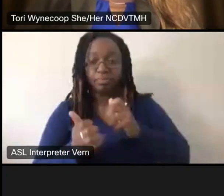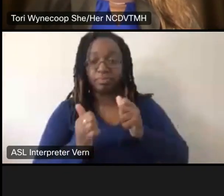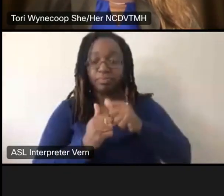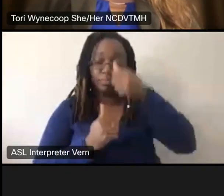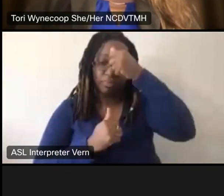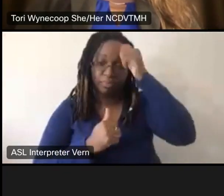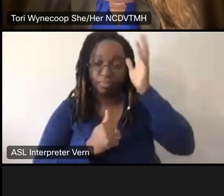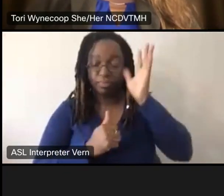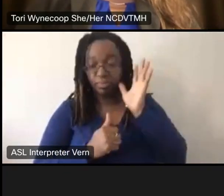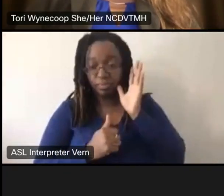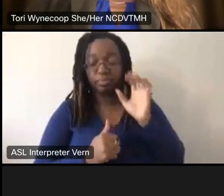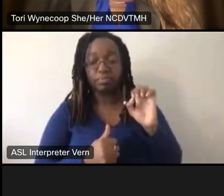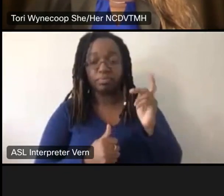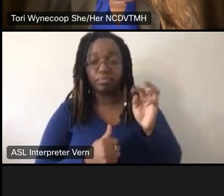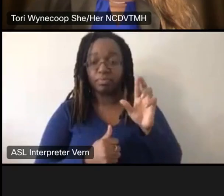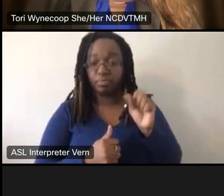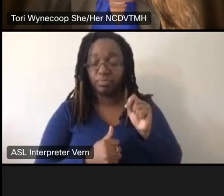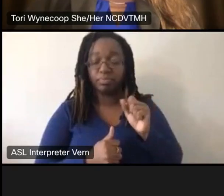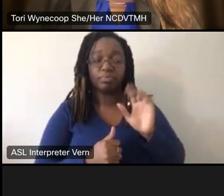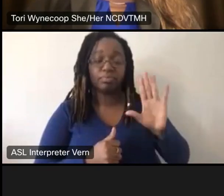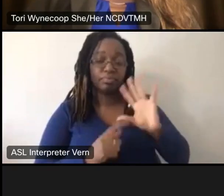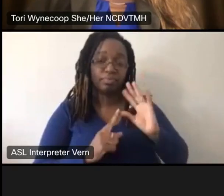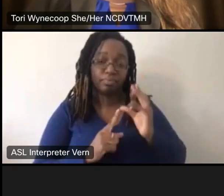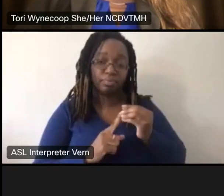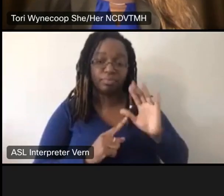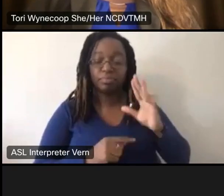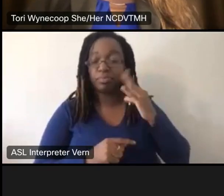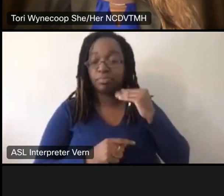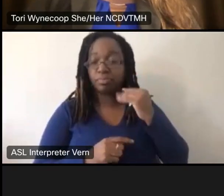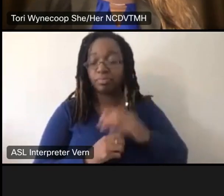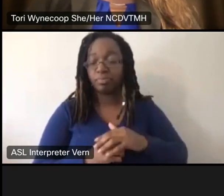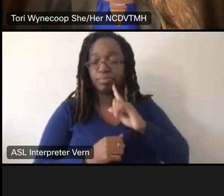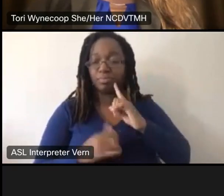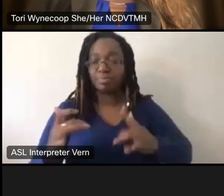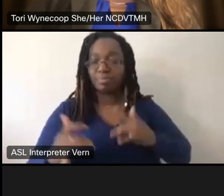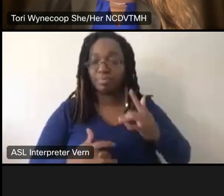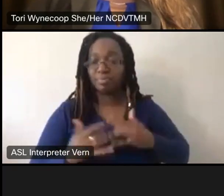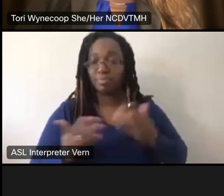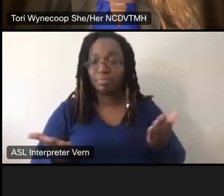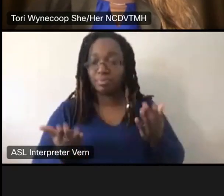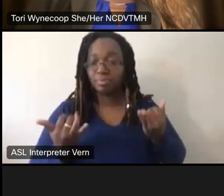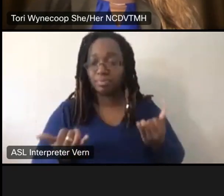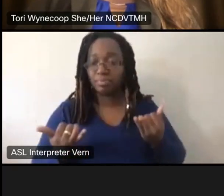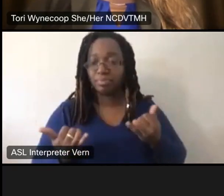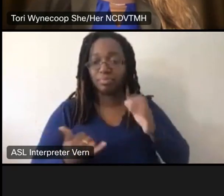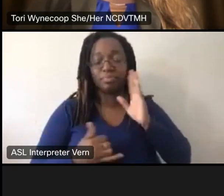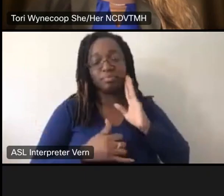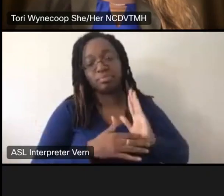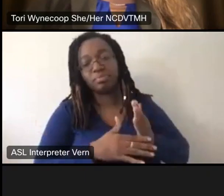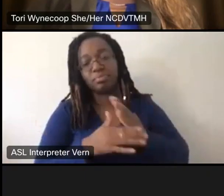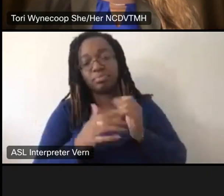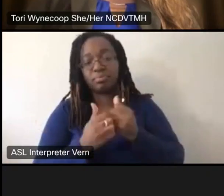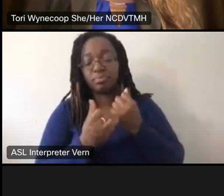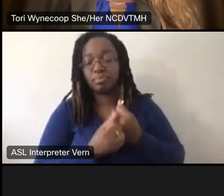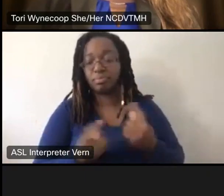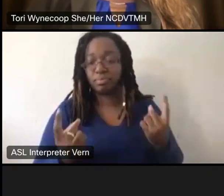elders and the culture and what they've experienced. So I'm really excited to be here today and to share with everyone and hopefully all learn